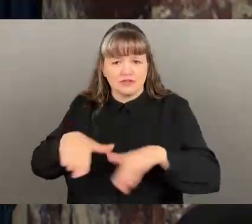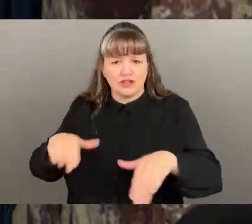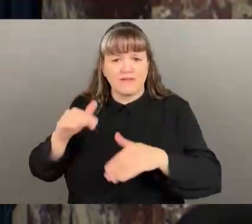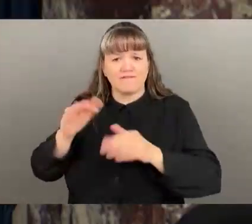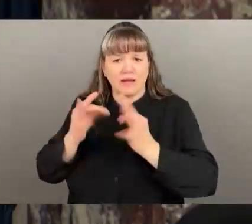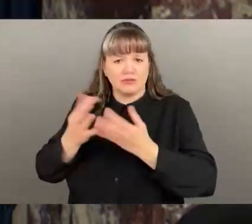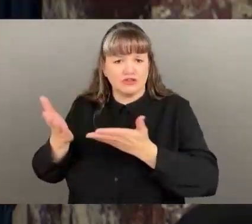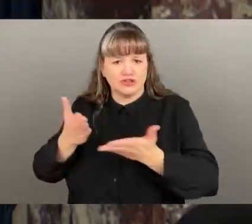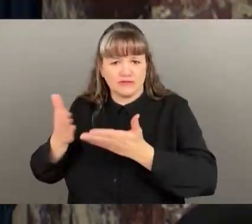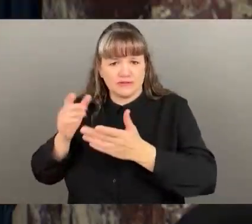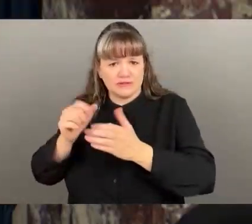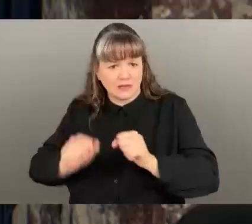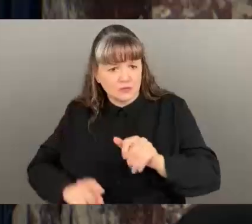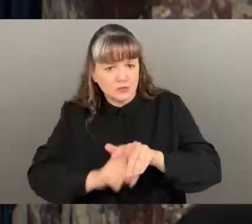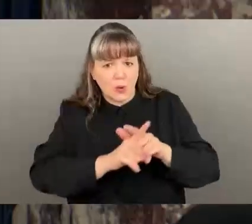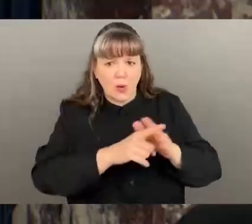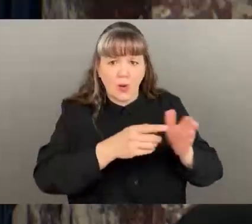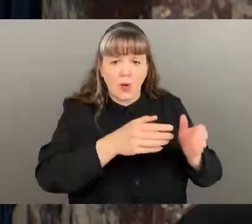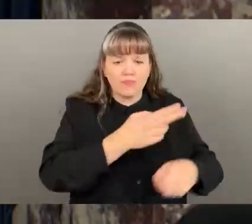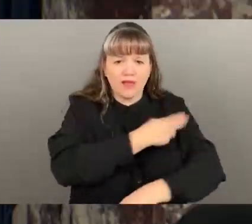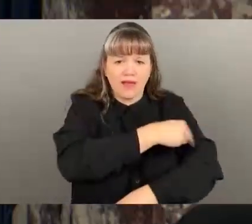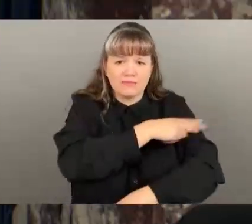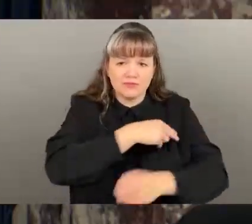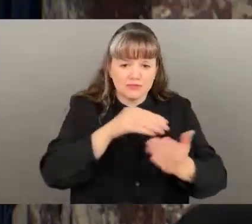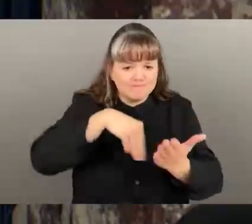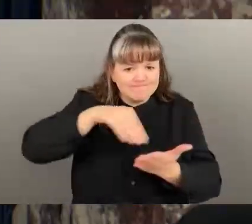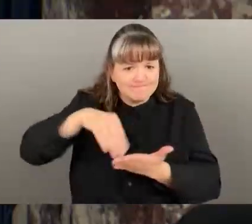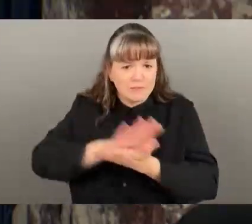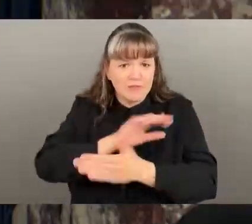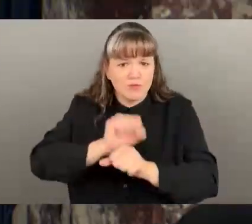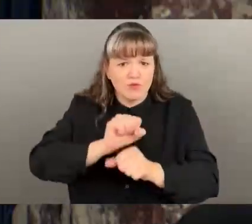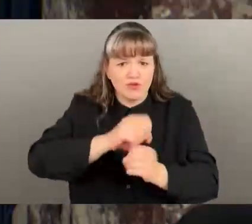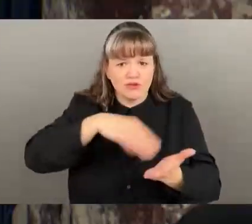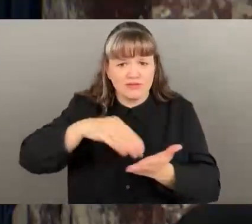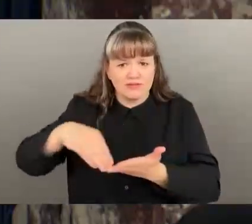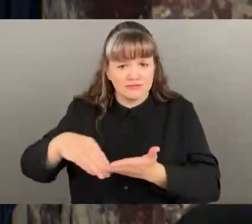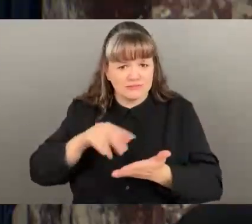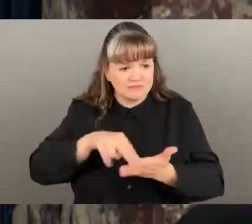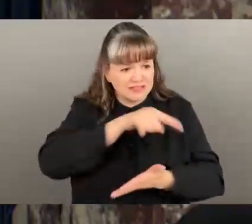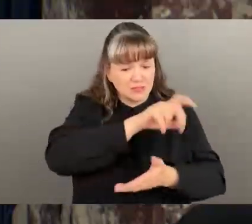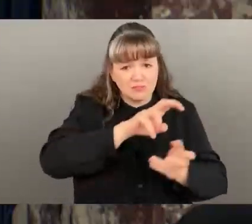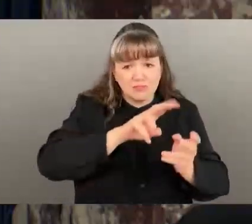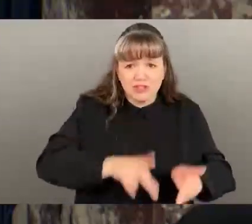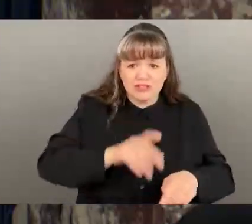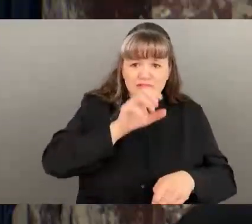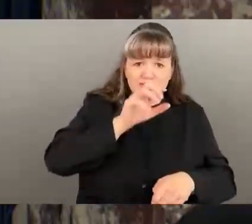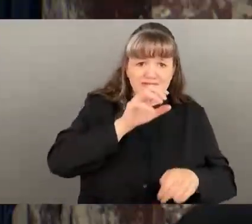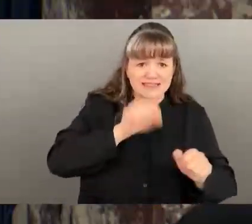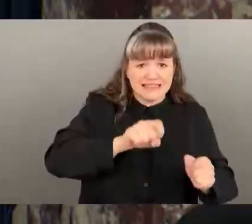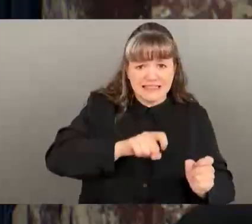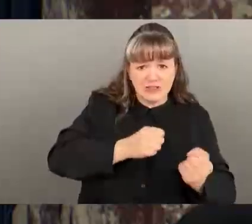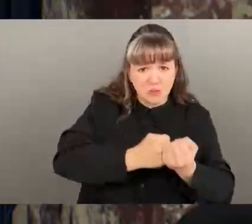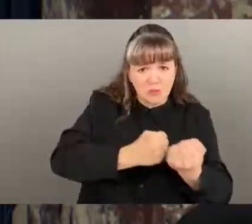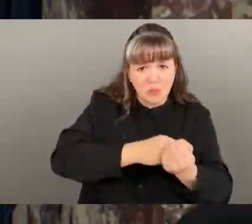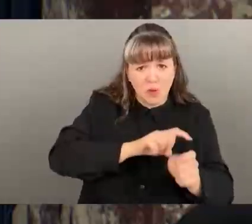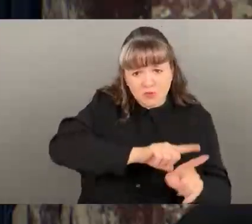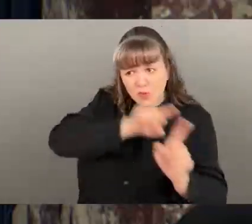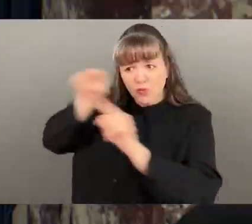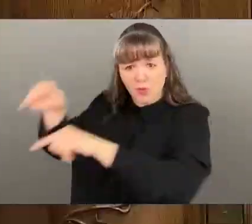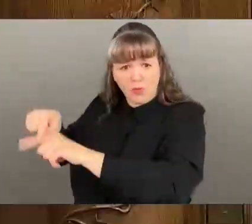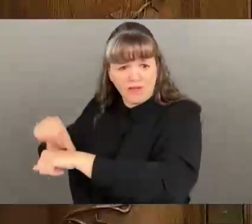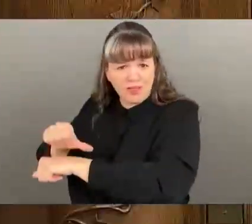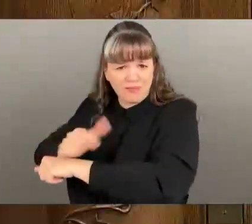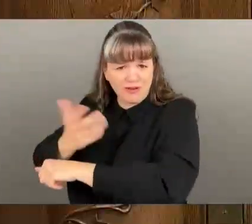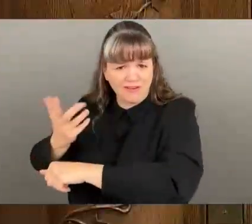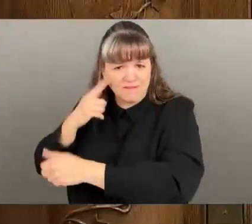can this ministry explain letting treatment plan fall apart simply because their ministry staff couldn't do their job and show up? There